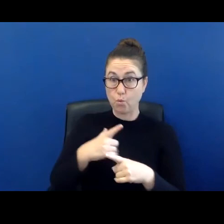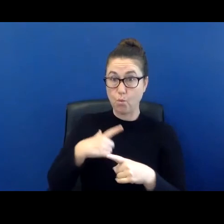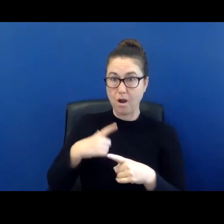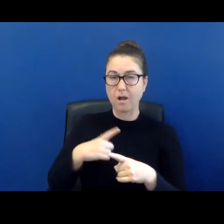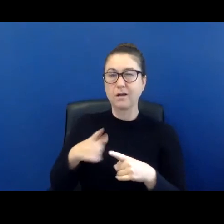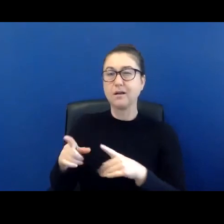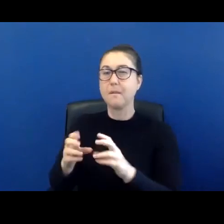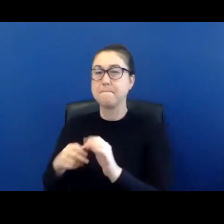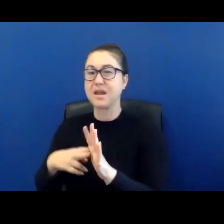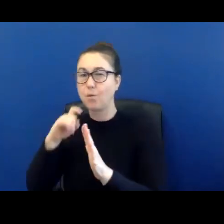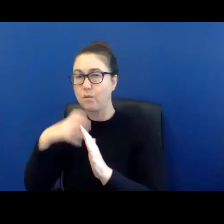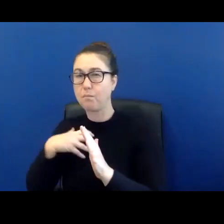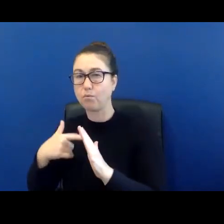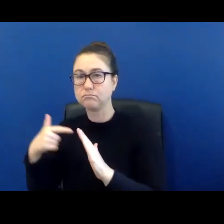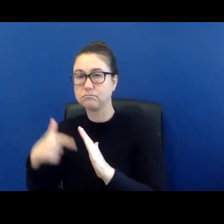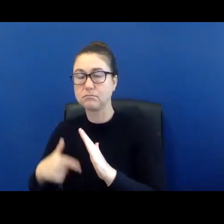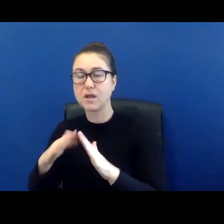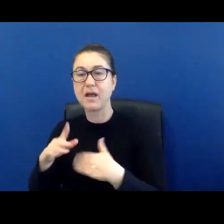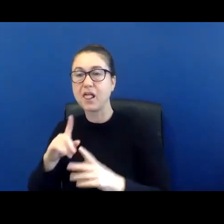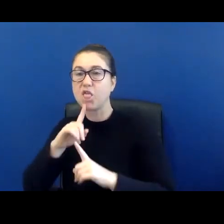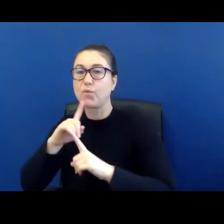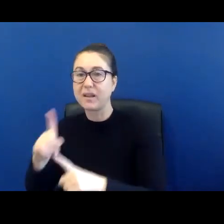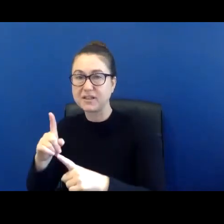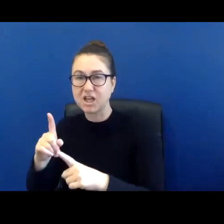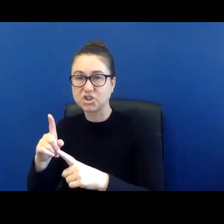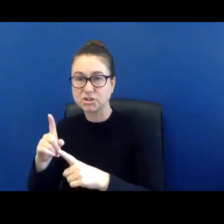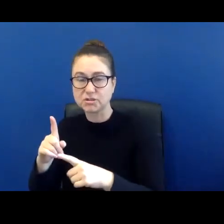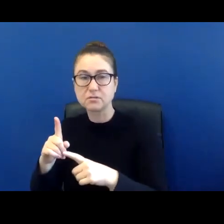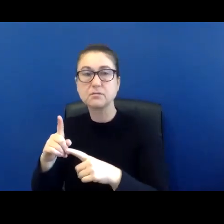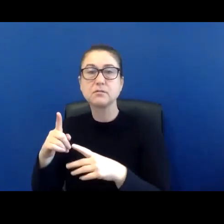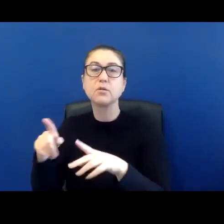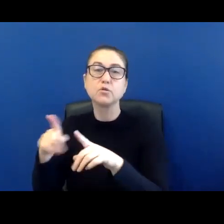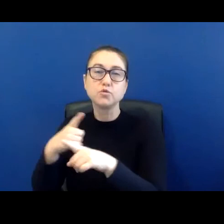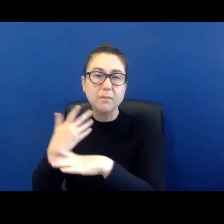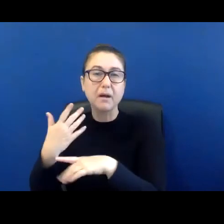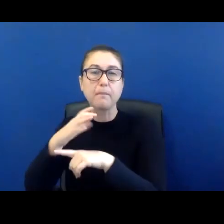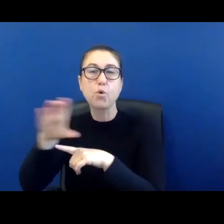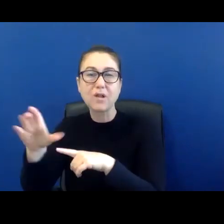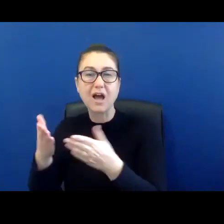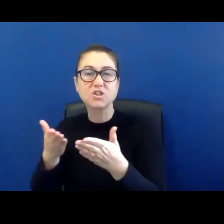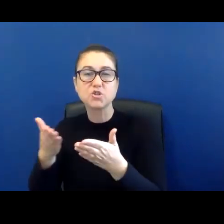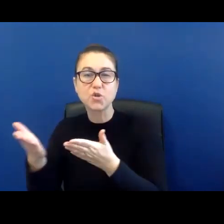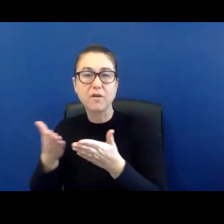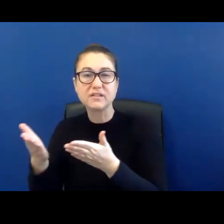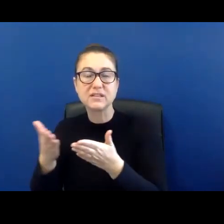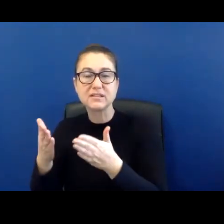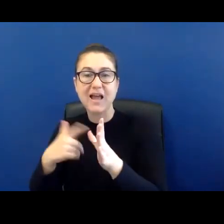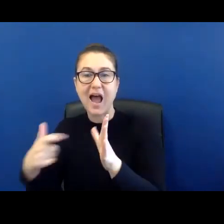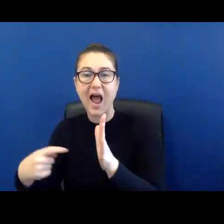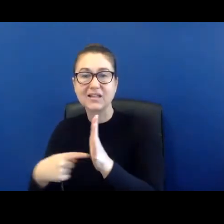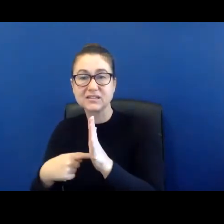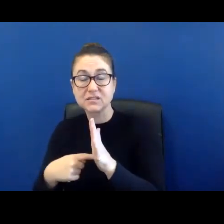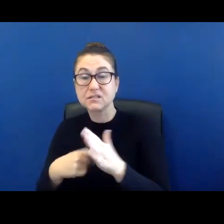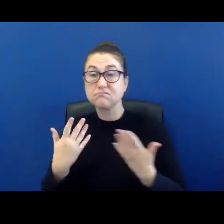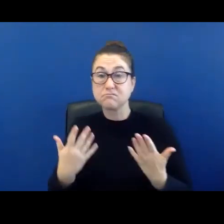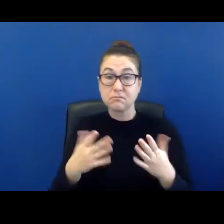Ben's going to talk more about the recommendations in detail and look at the Broadcast Services Act, but also because I think